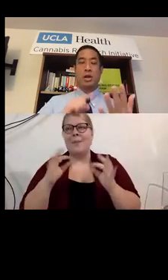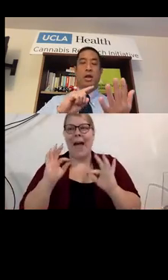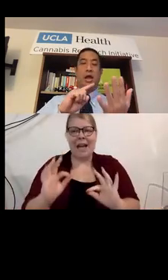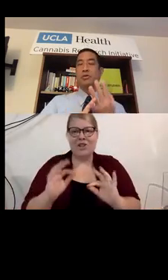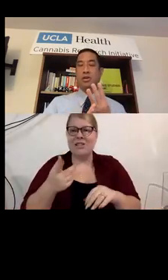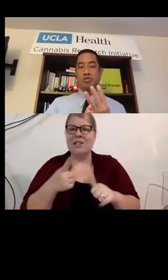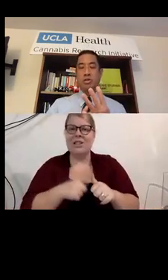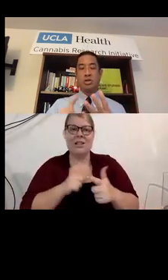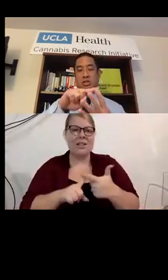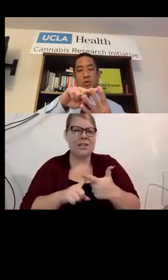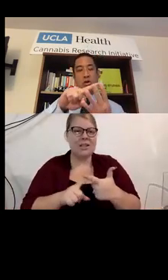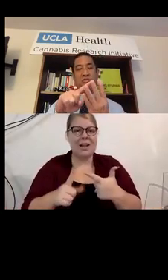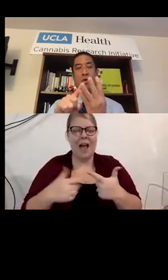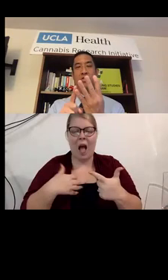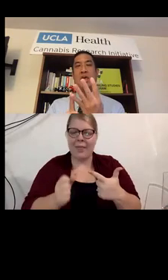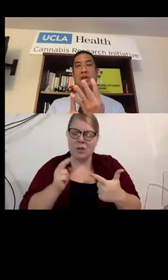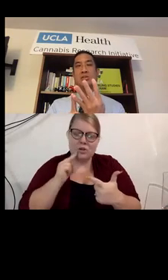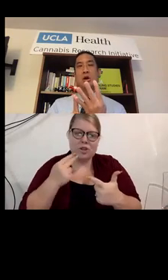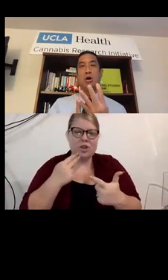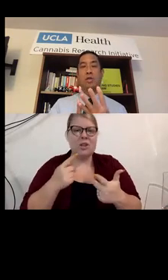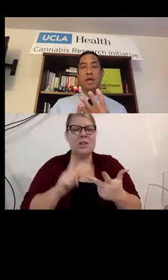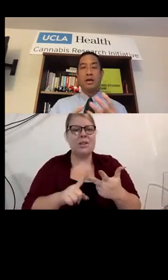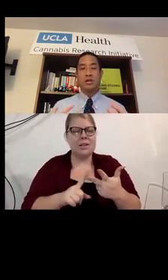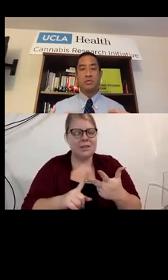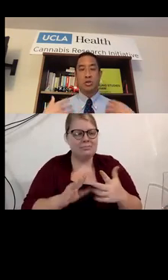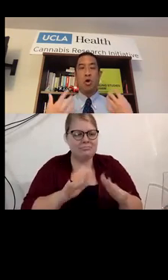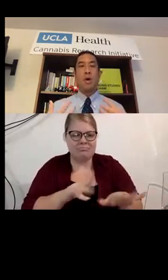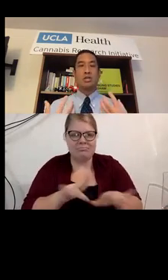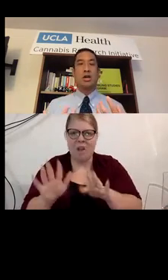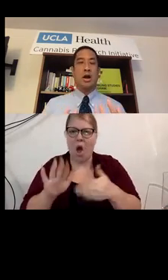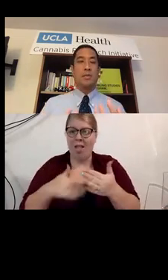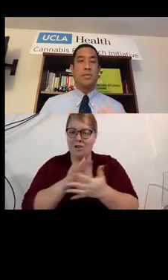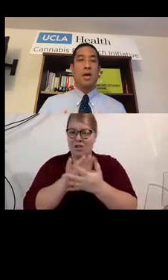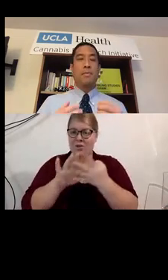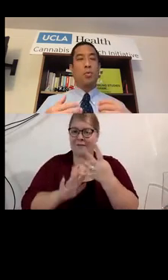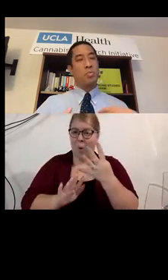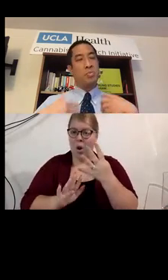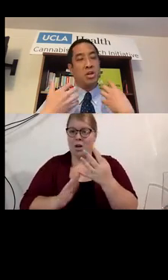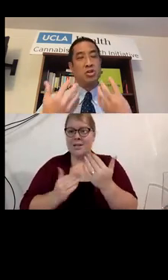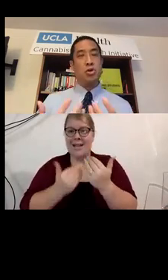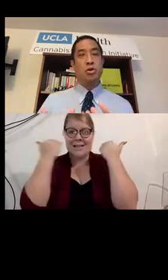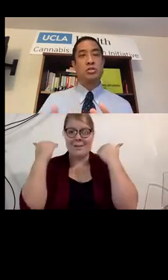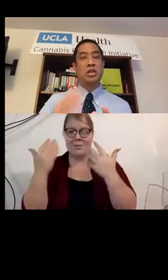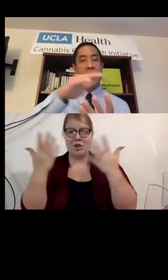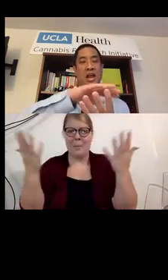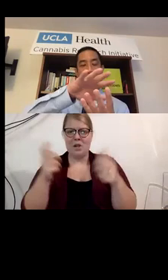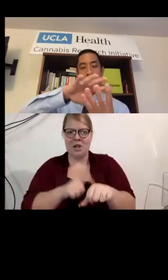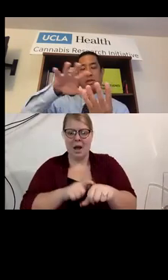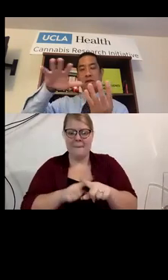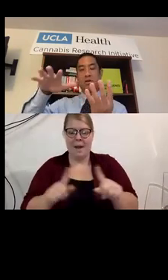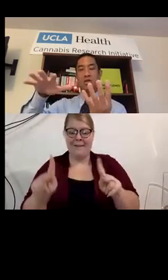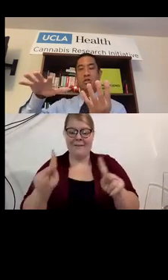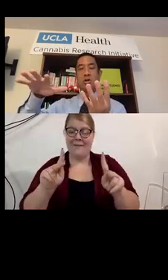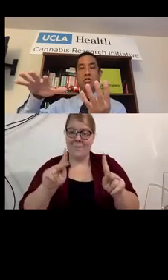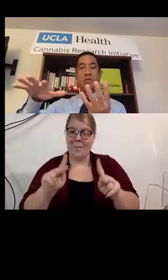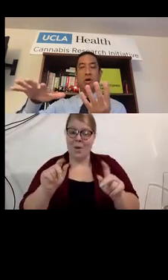management, healthy nutrition, just doing those four things alone takes up so much time. But when people can do those things, that's when all the